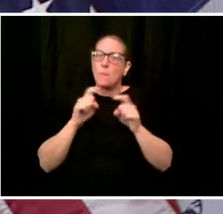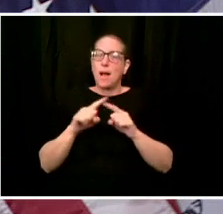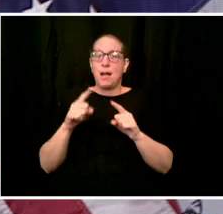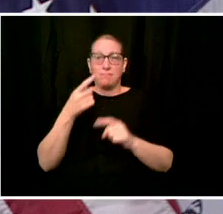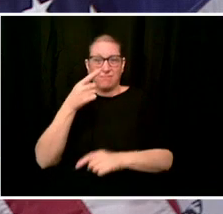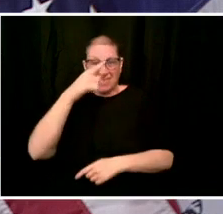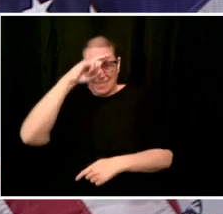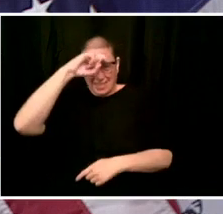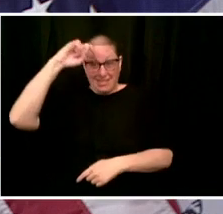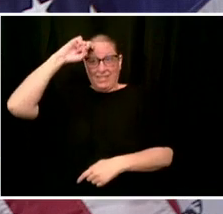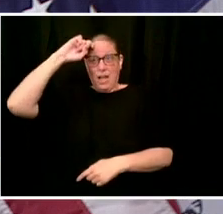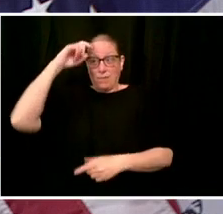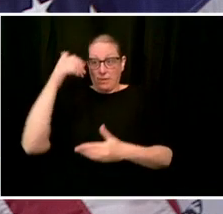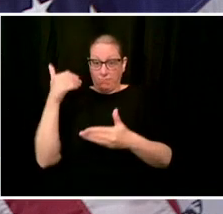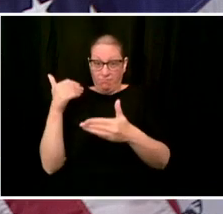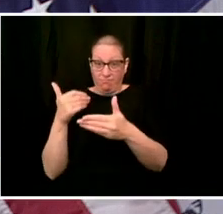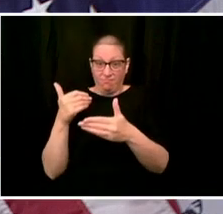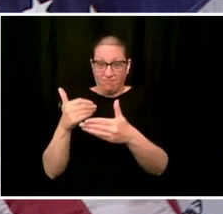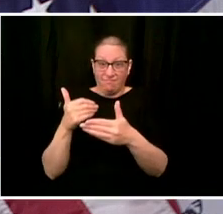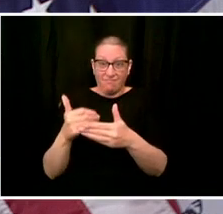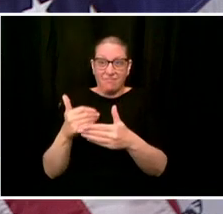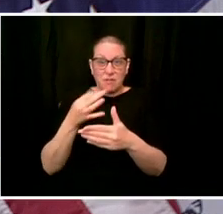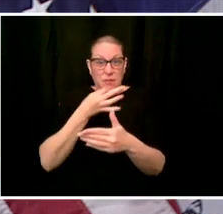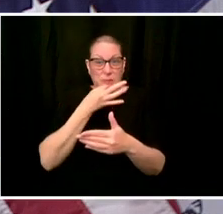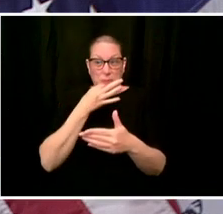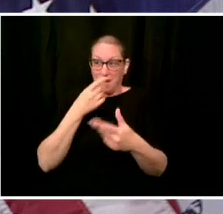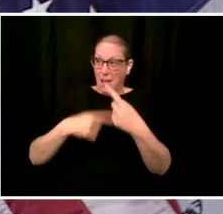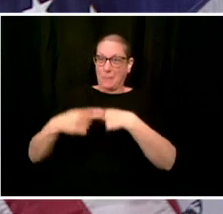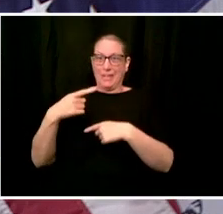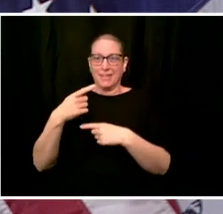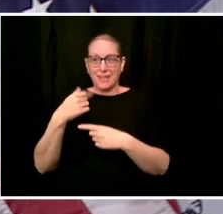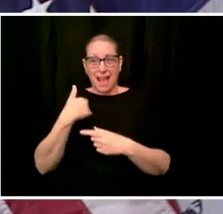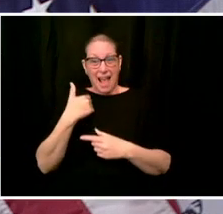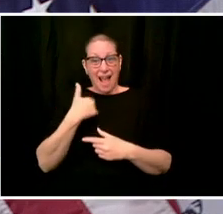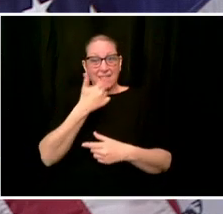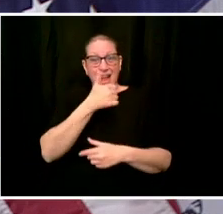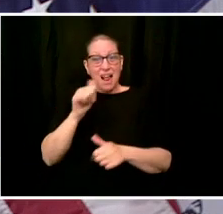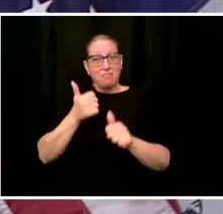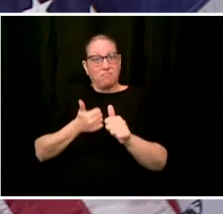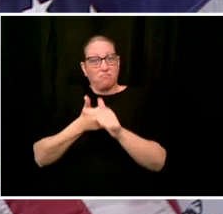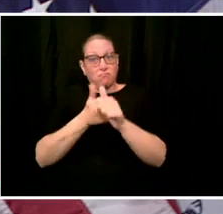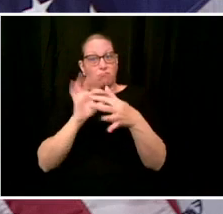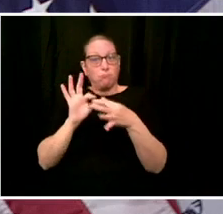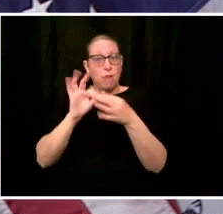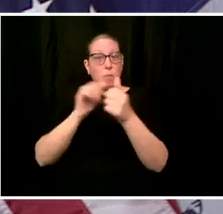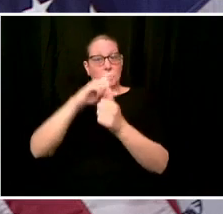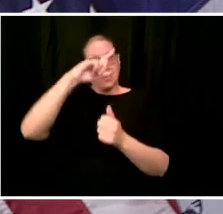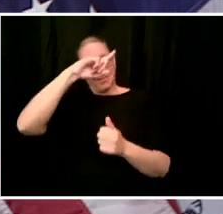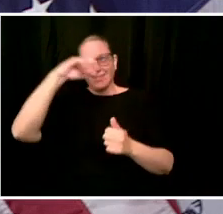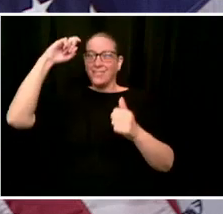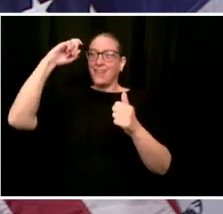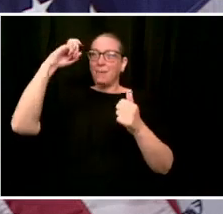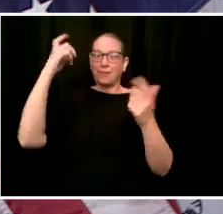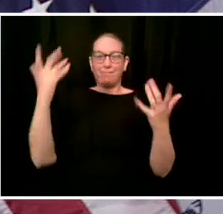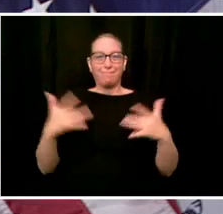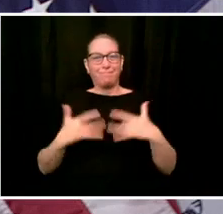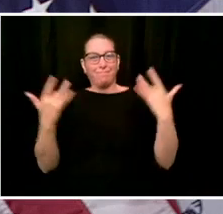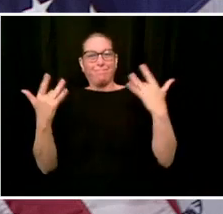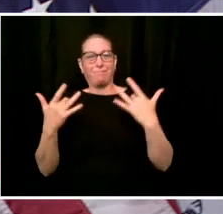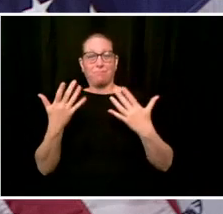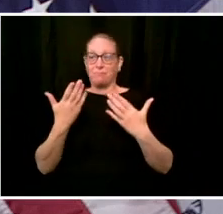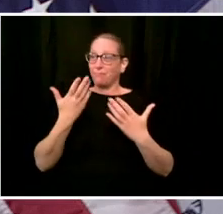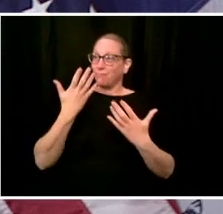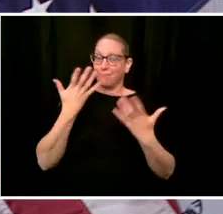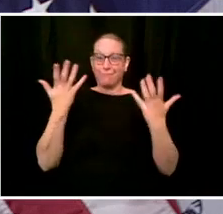on the summer plan, particularly once the weather warms up, unguarded beaches, that kind of thing. So what's the status on that? Thank you. Thank you. On